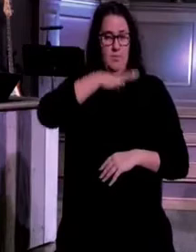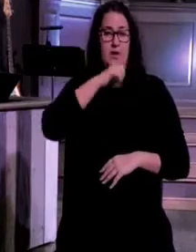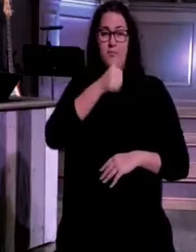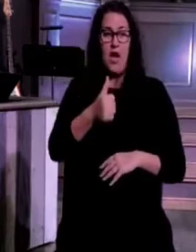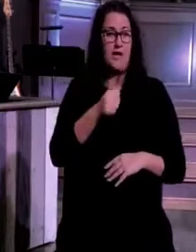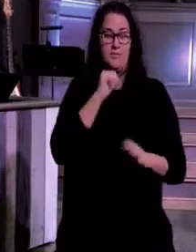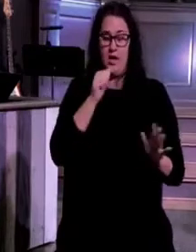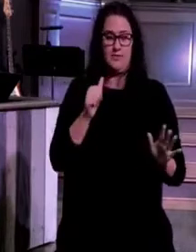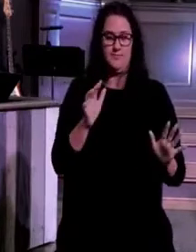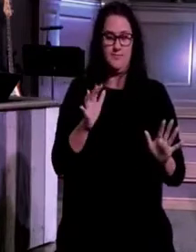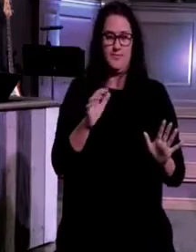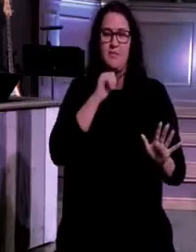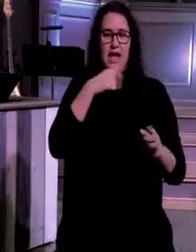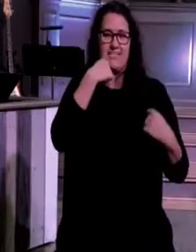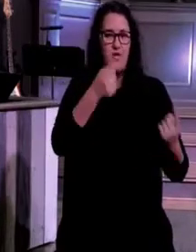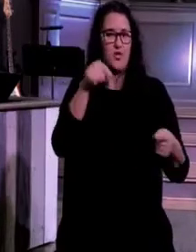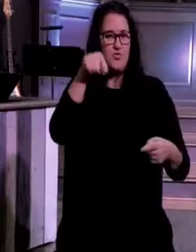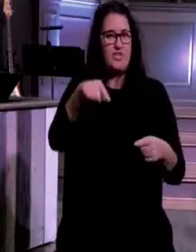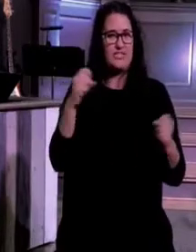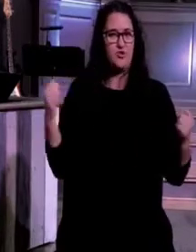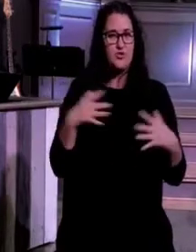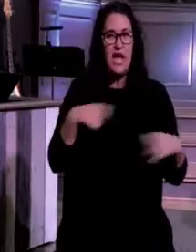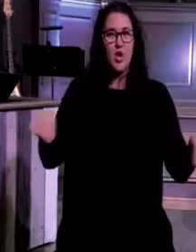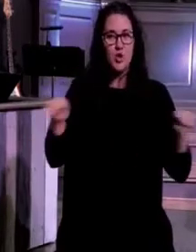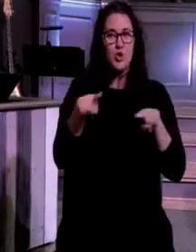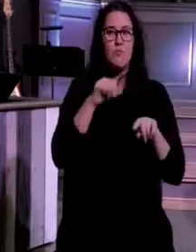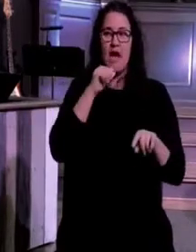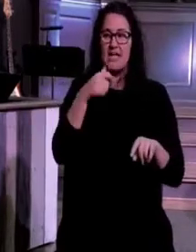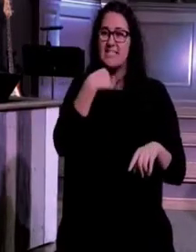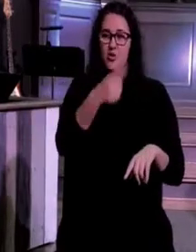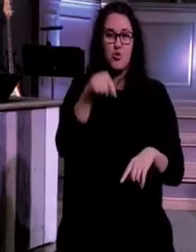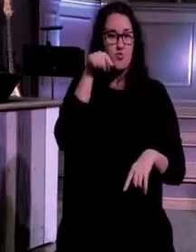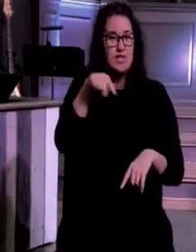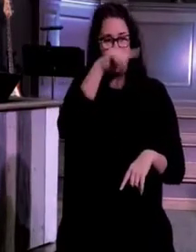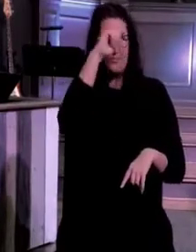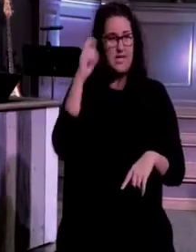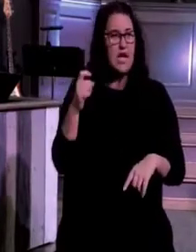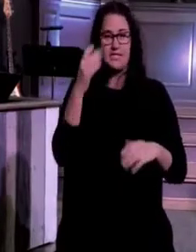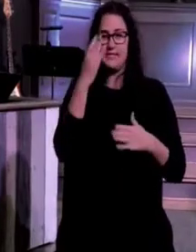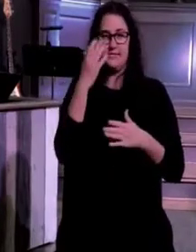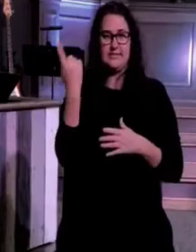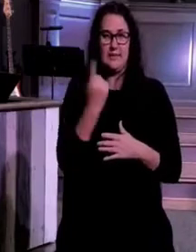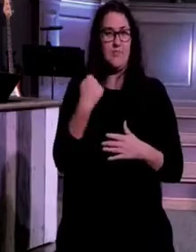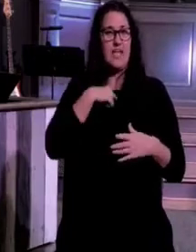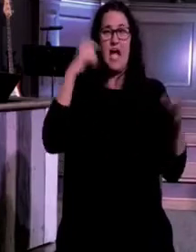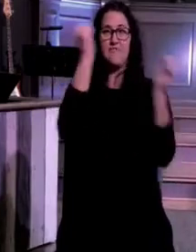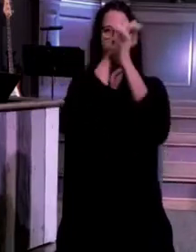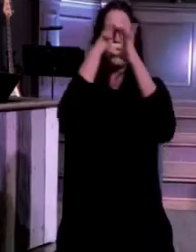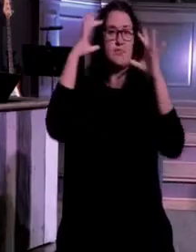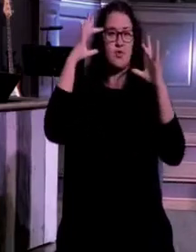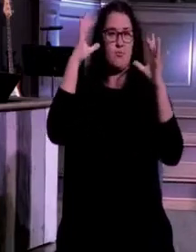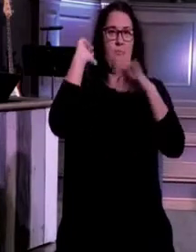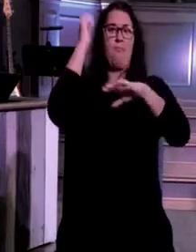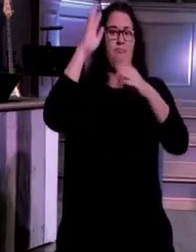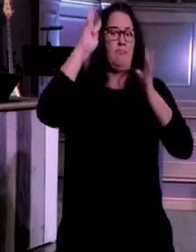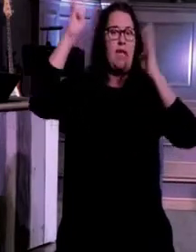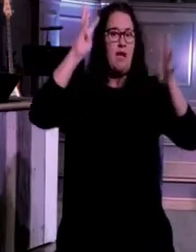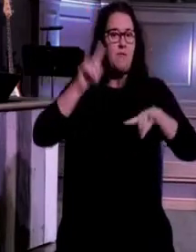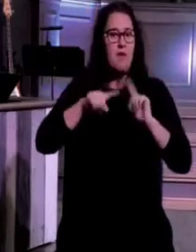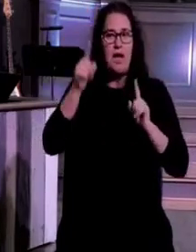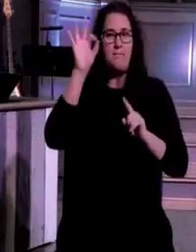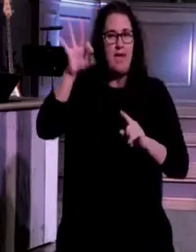I'm not telling you this to scare you. I'm not telling you this because it's something that I've dreamed up, but pastors all over the nation